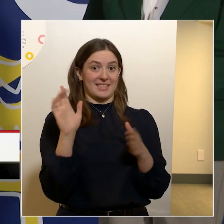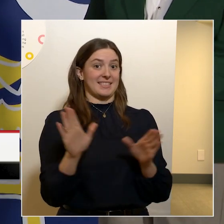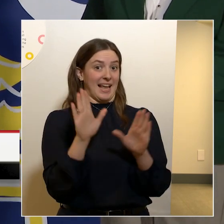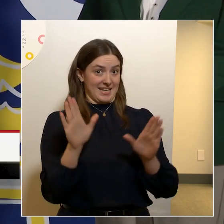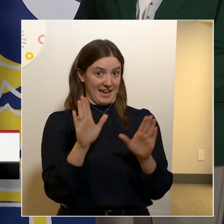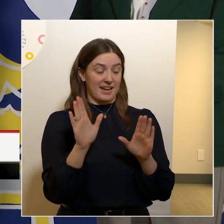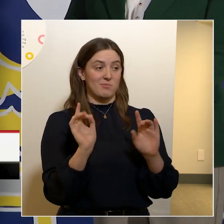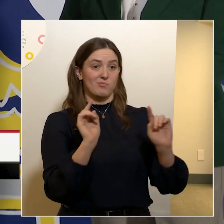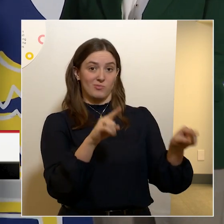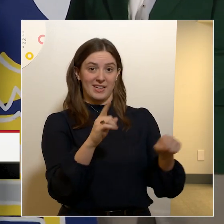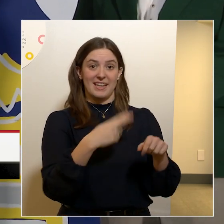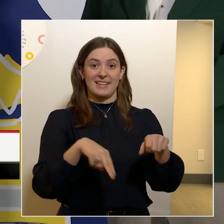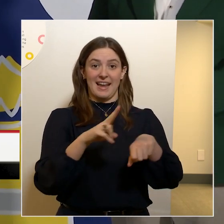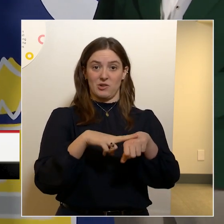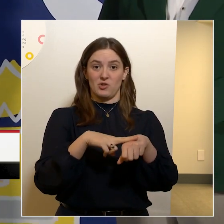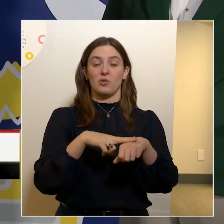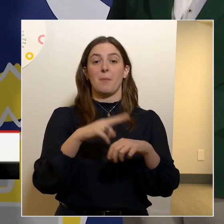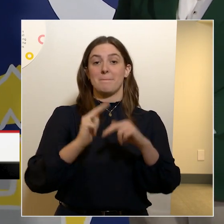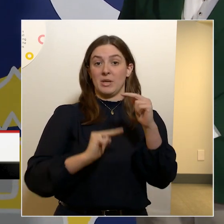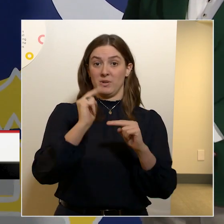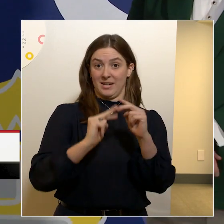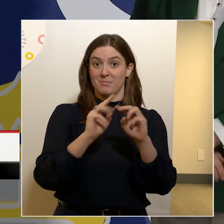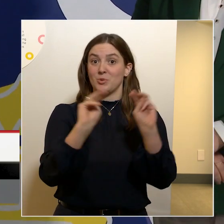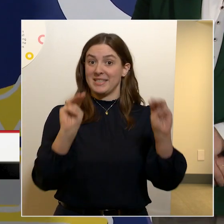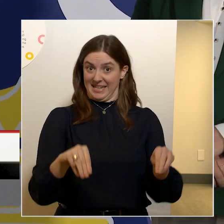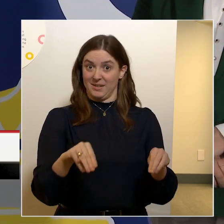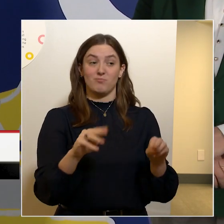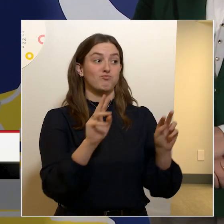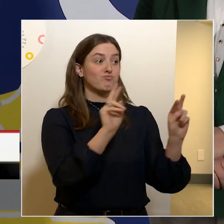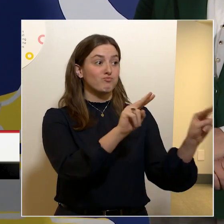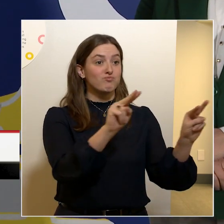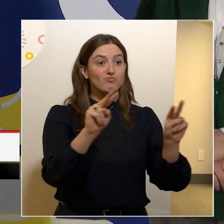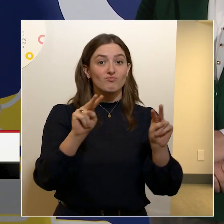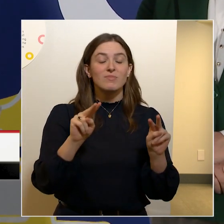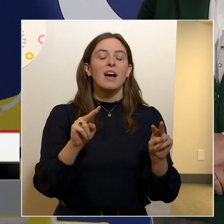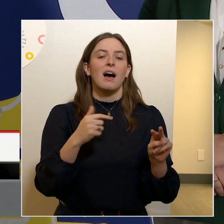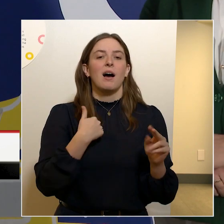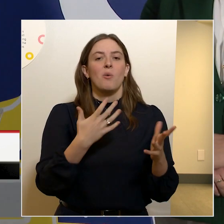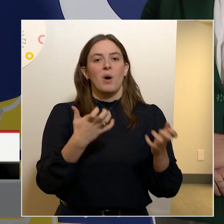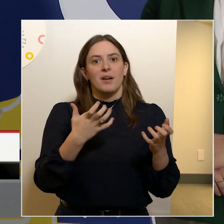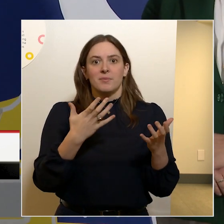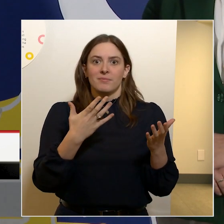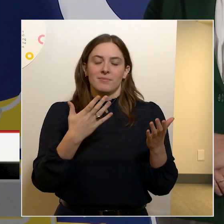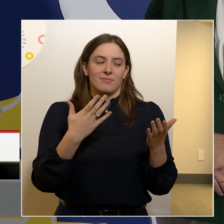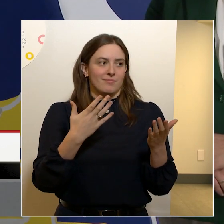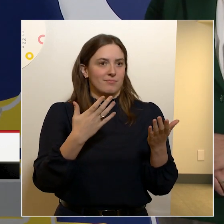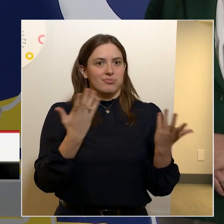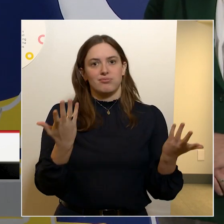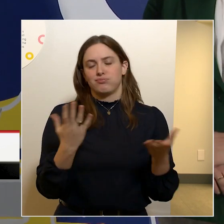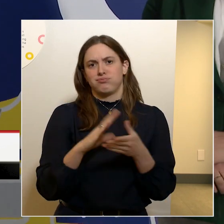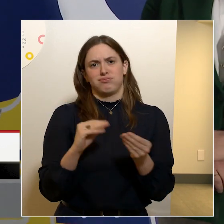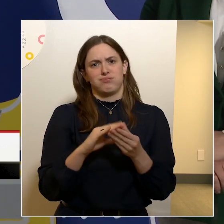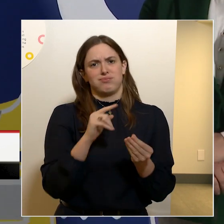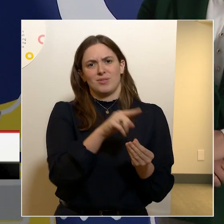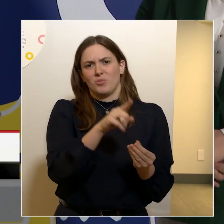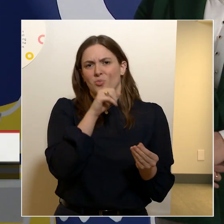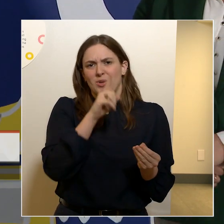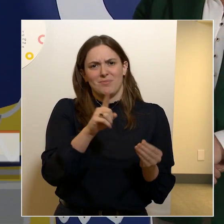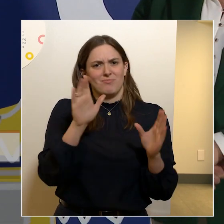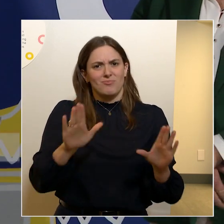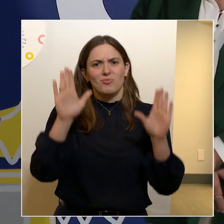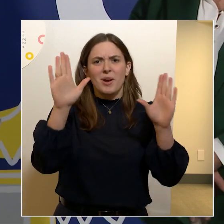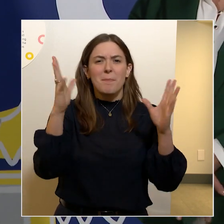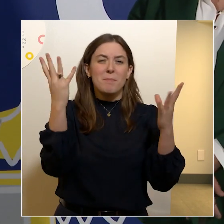last Sunday, and I want to just say how thrilling it was to be in such a